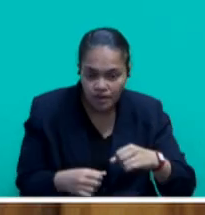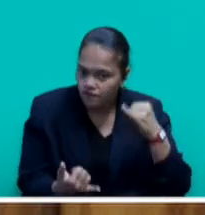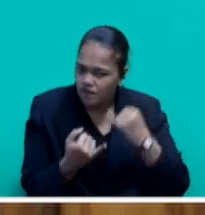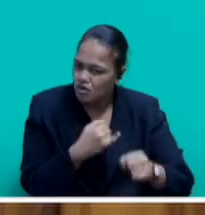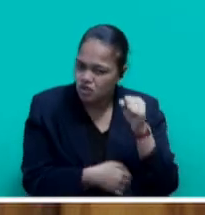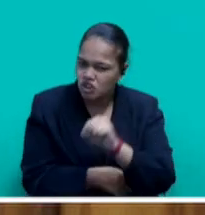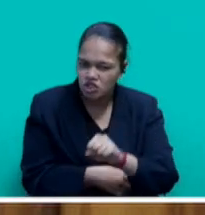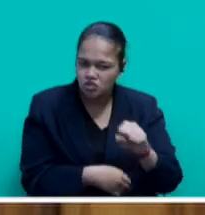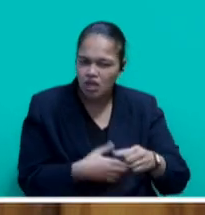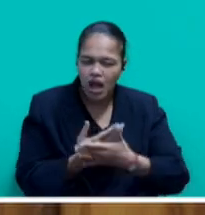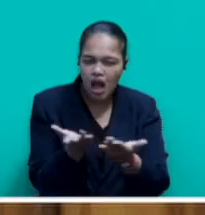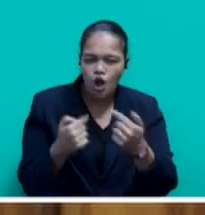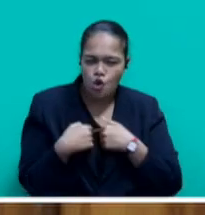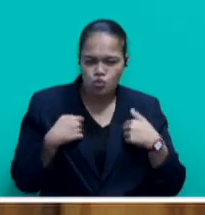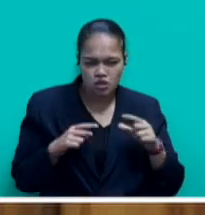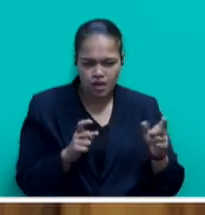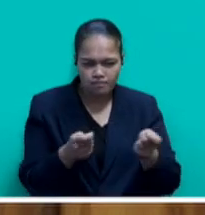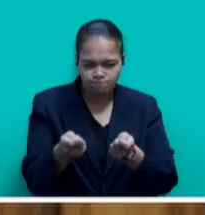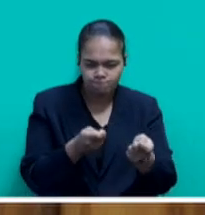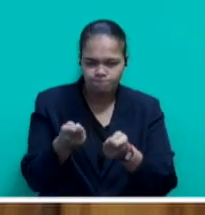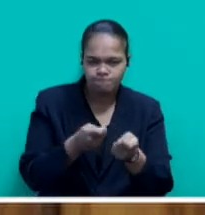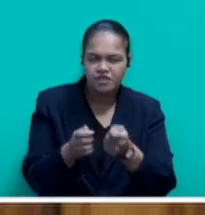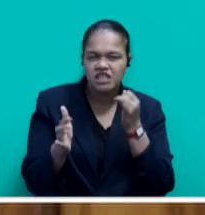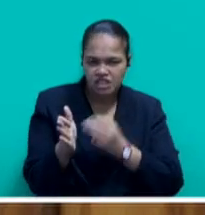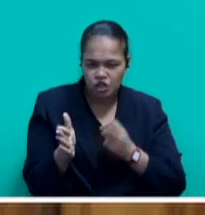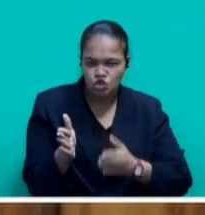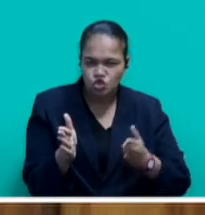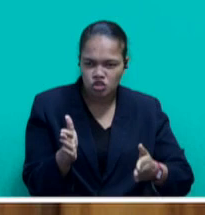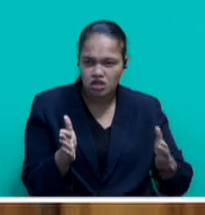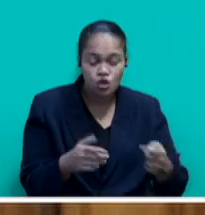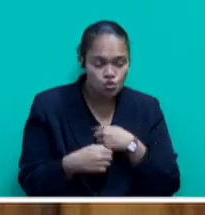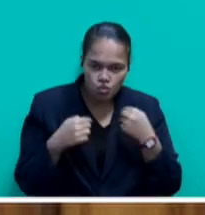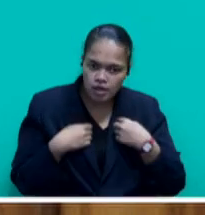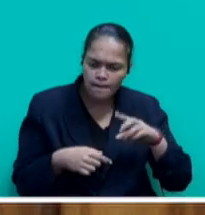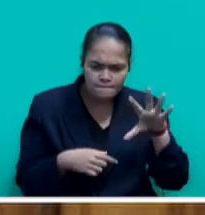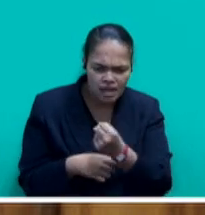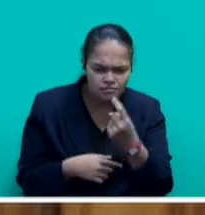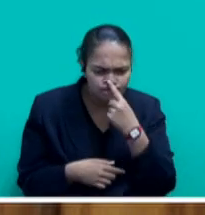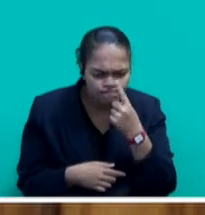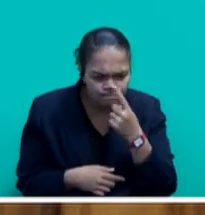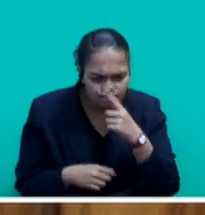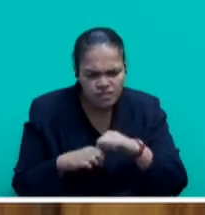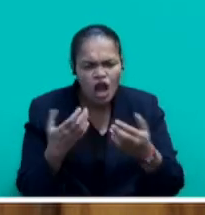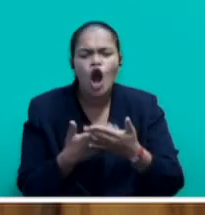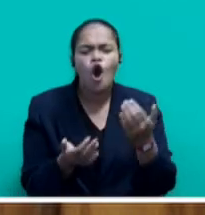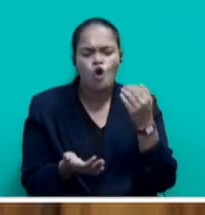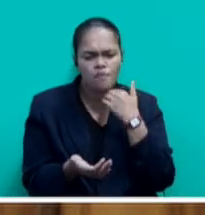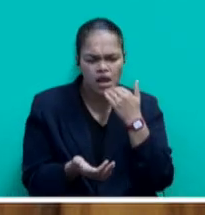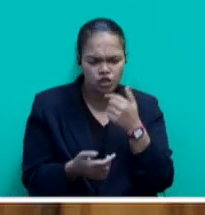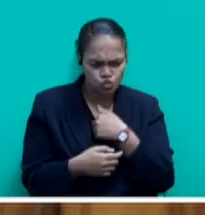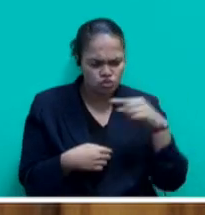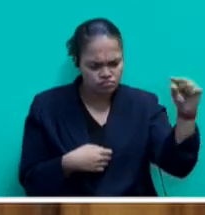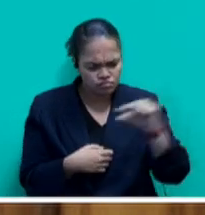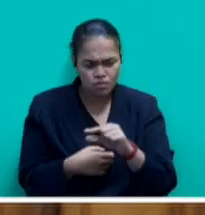we're going to address the industry. We are going to look at the returns of how much we are getting, because a lot of